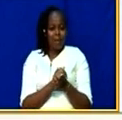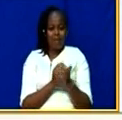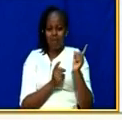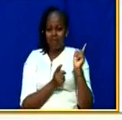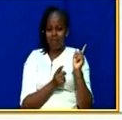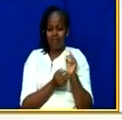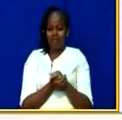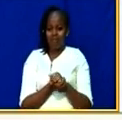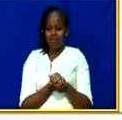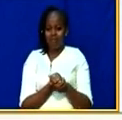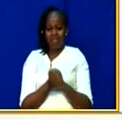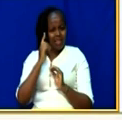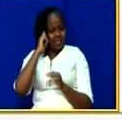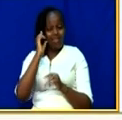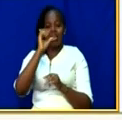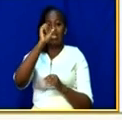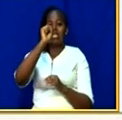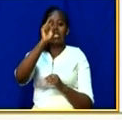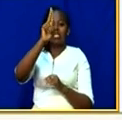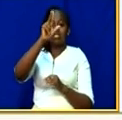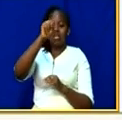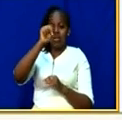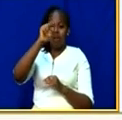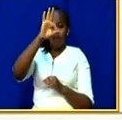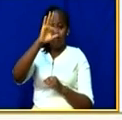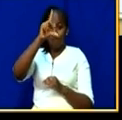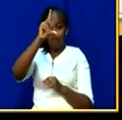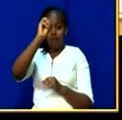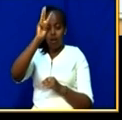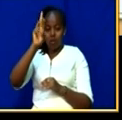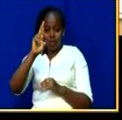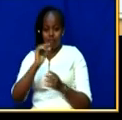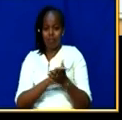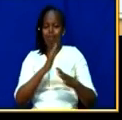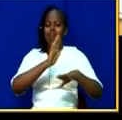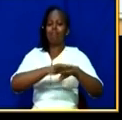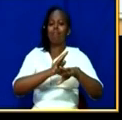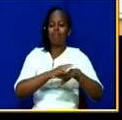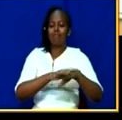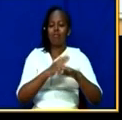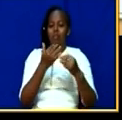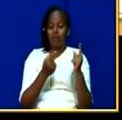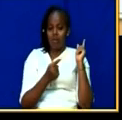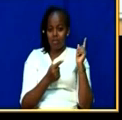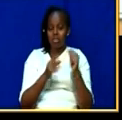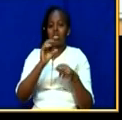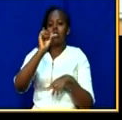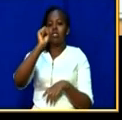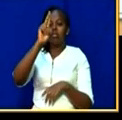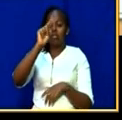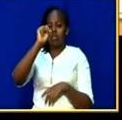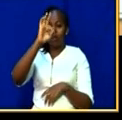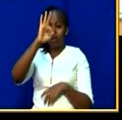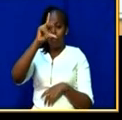like a sunflower. Exactly. Well done. Well done. Kudos. Good. So that is a sunflower Yeah.